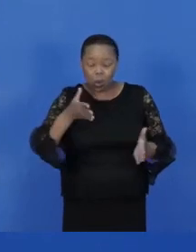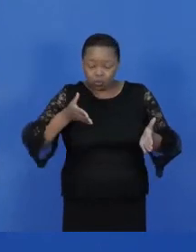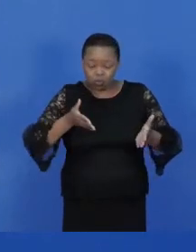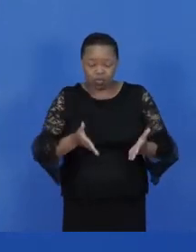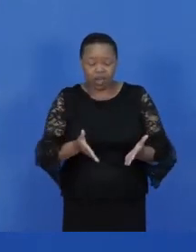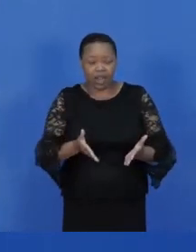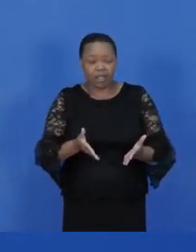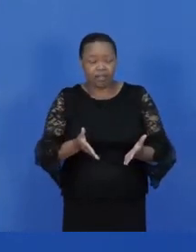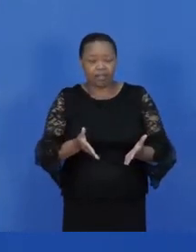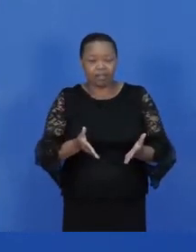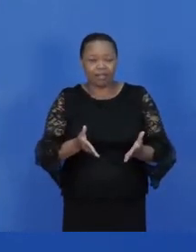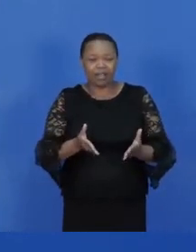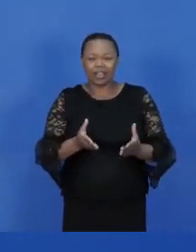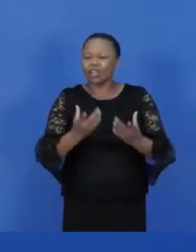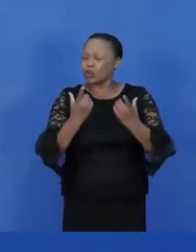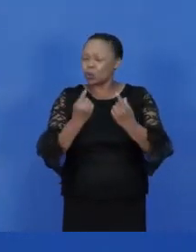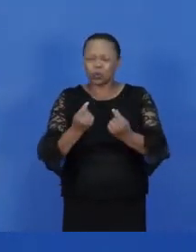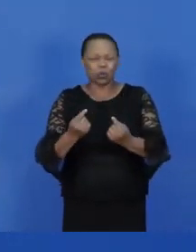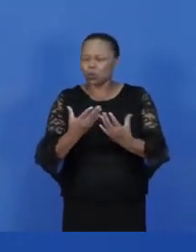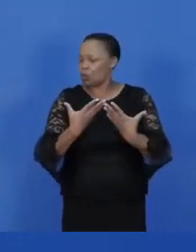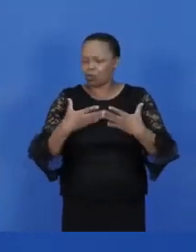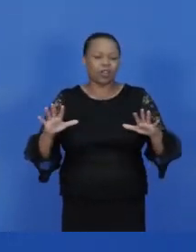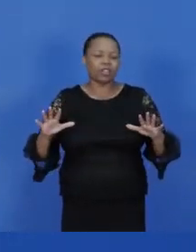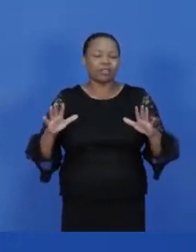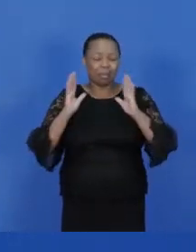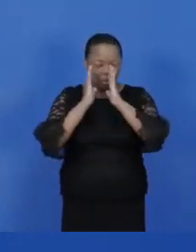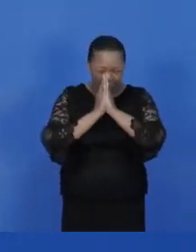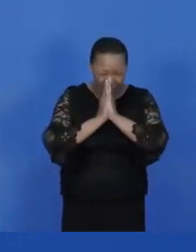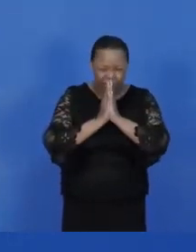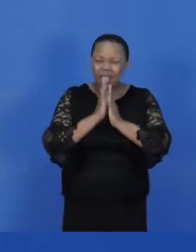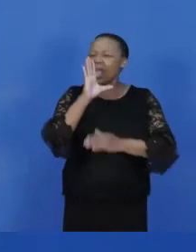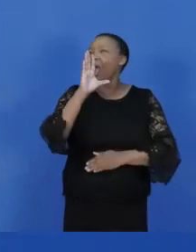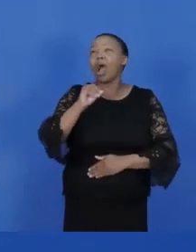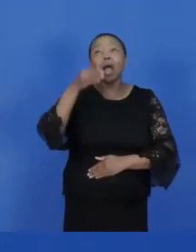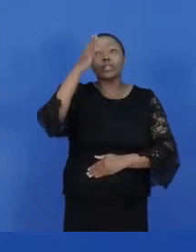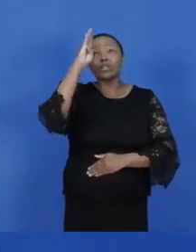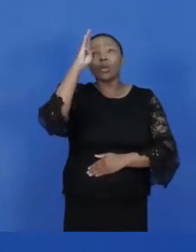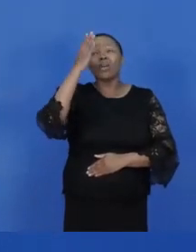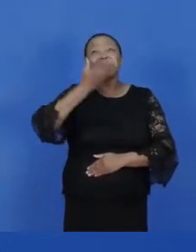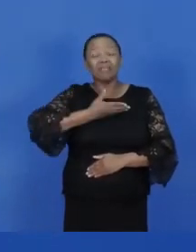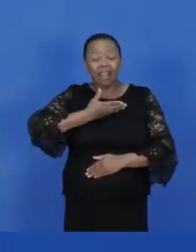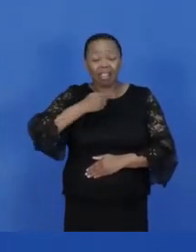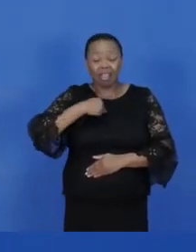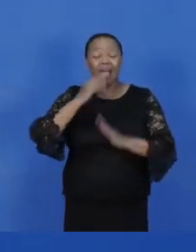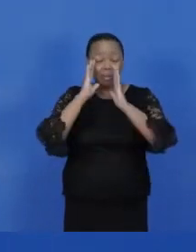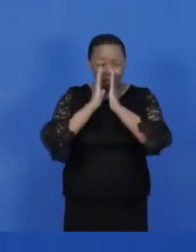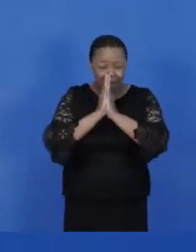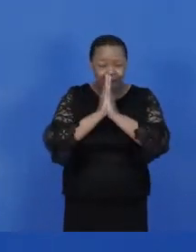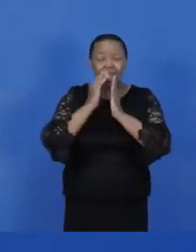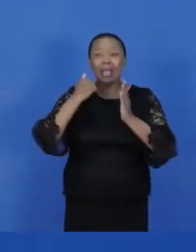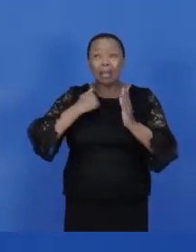grave, no regrets. Everything you needed to do, you do it. So pray about that to the Lord and ask God for that. Say, Father, I pray that